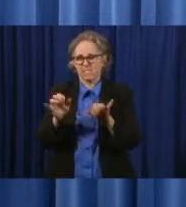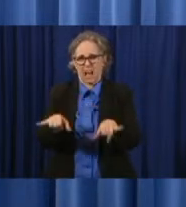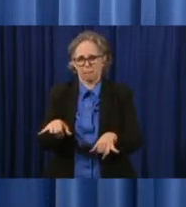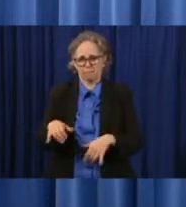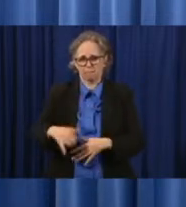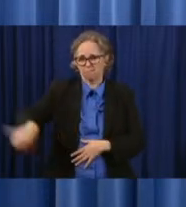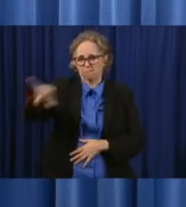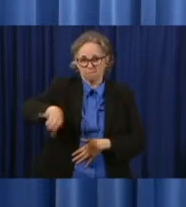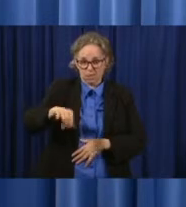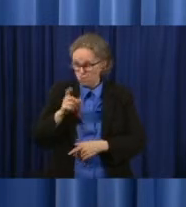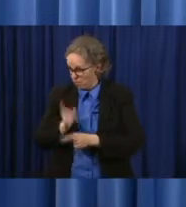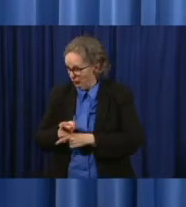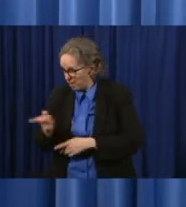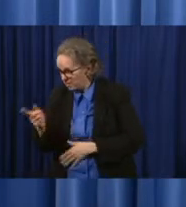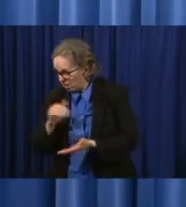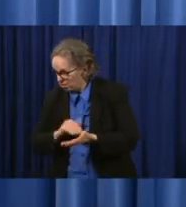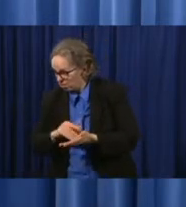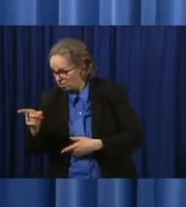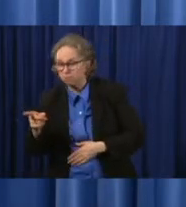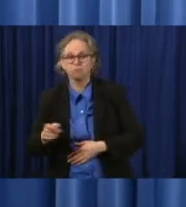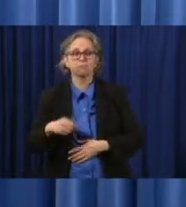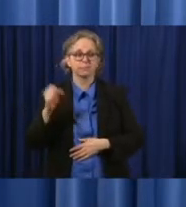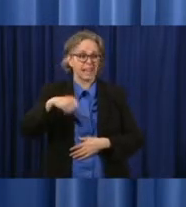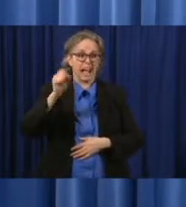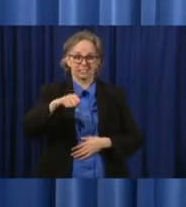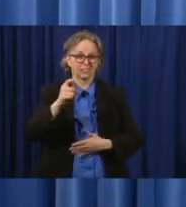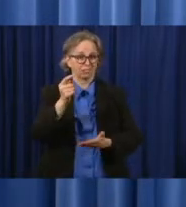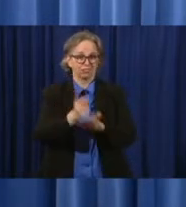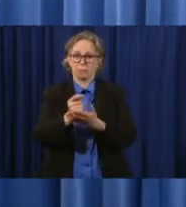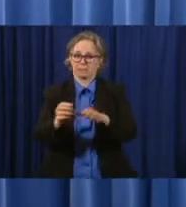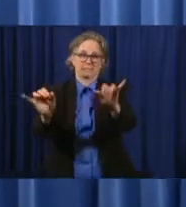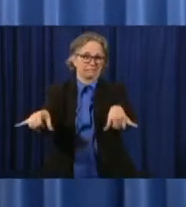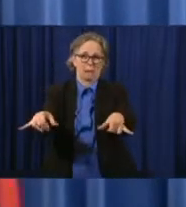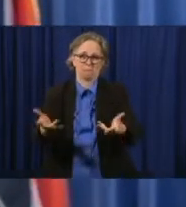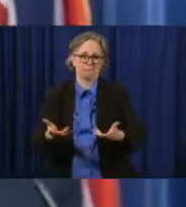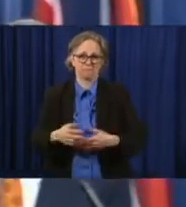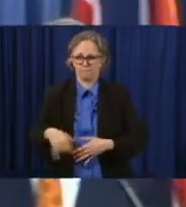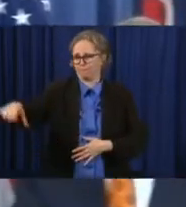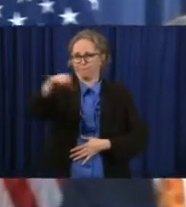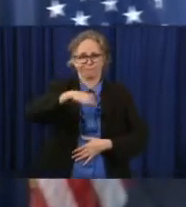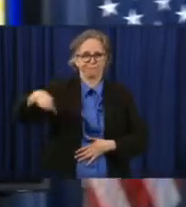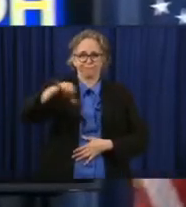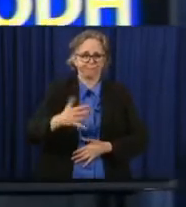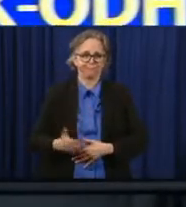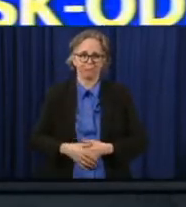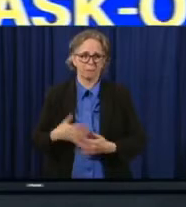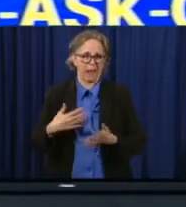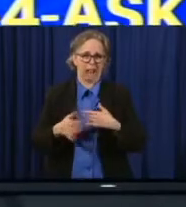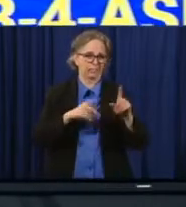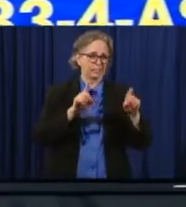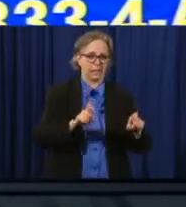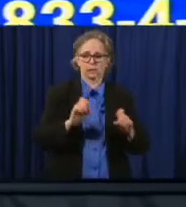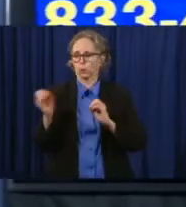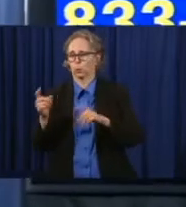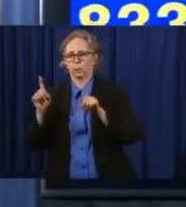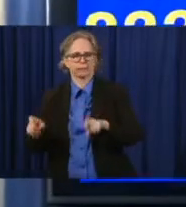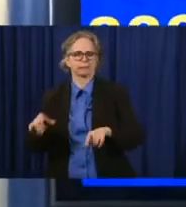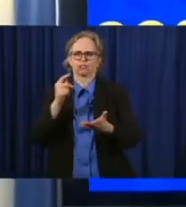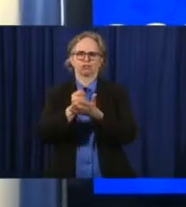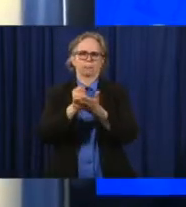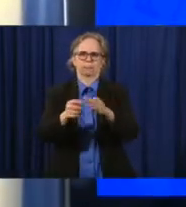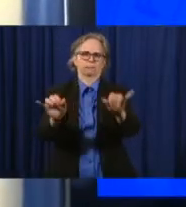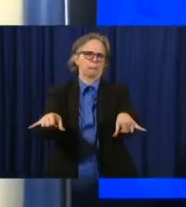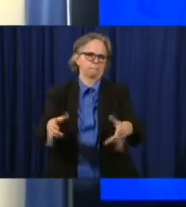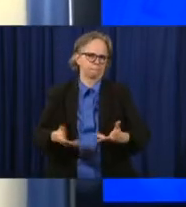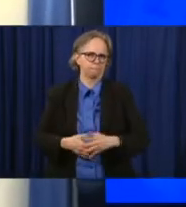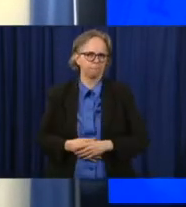Acton? Treatment's basically the treatment is the same. And I think, too, one thing we don't want to forget, this has come up as we go back